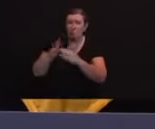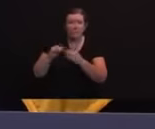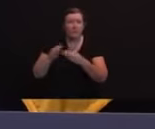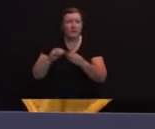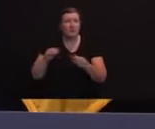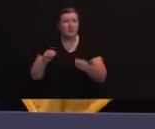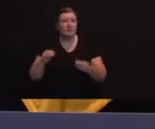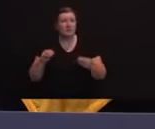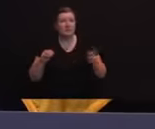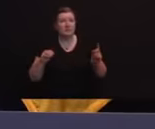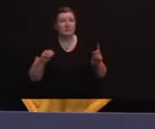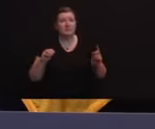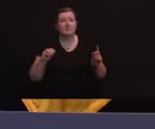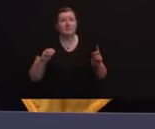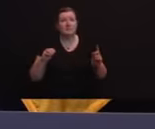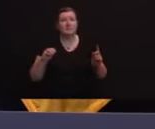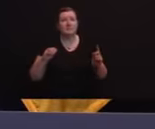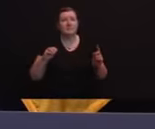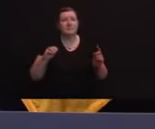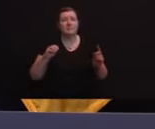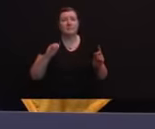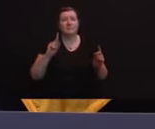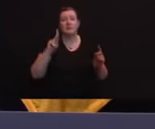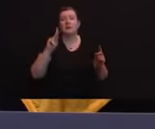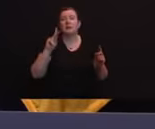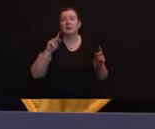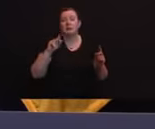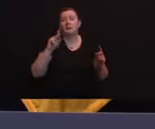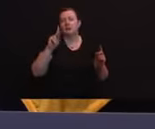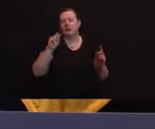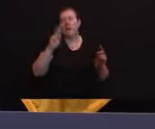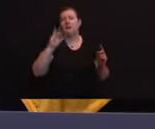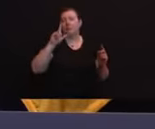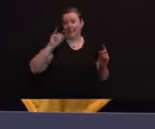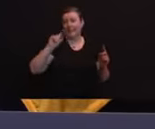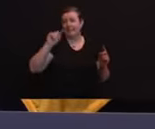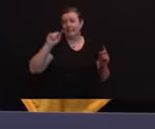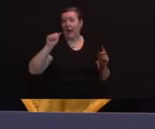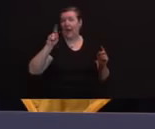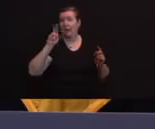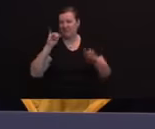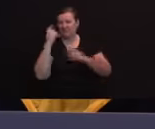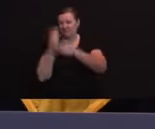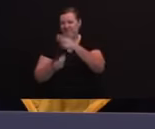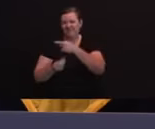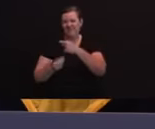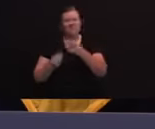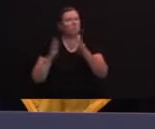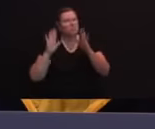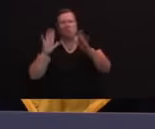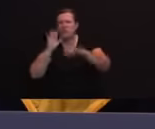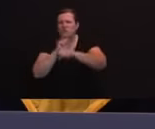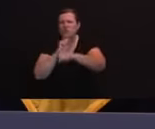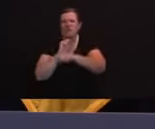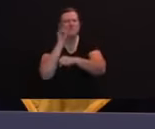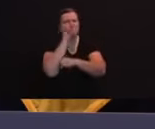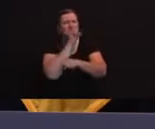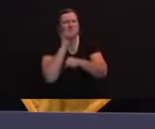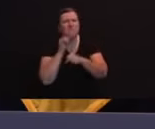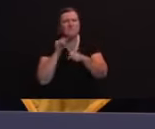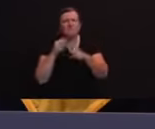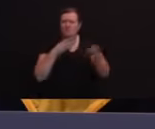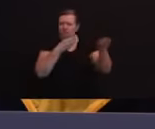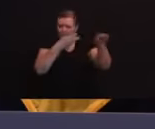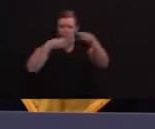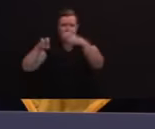worked on our transition. He was a giant in Jersey City, particularly in the African-American community, but more broadly